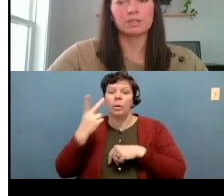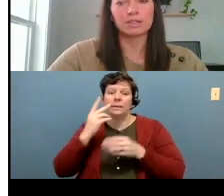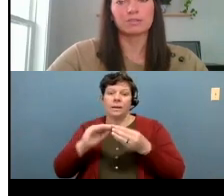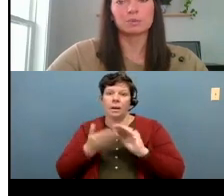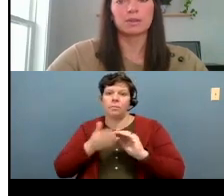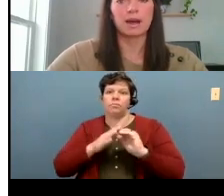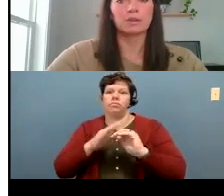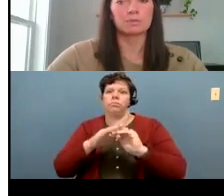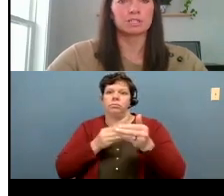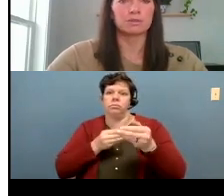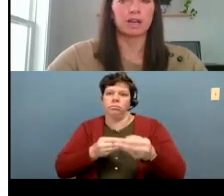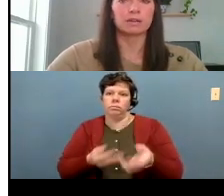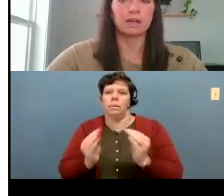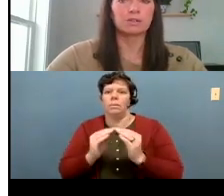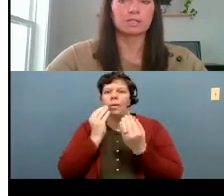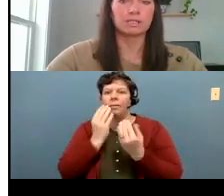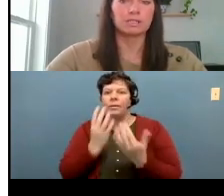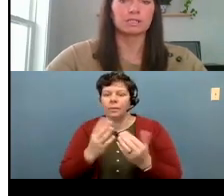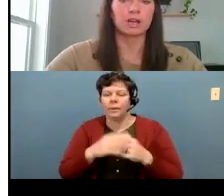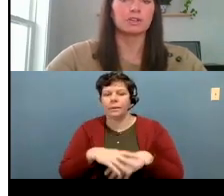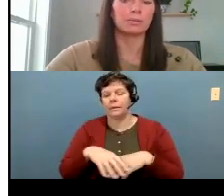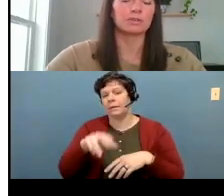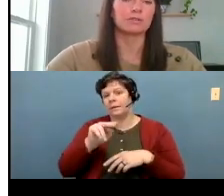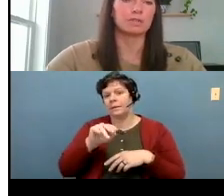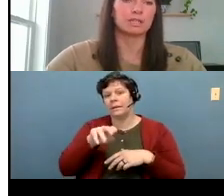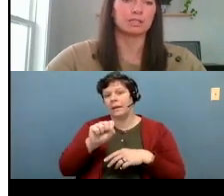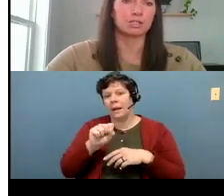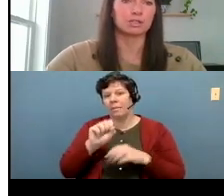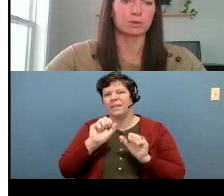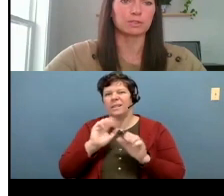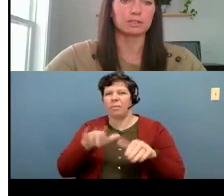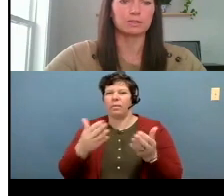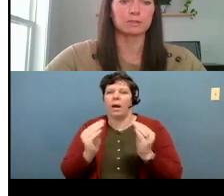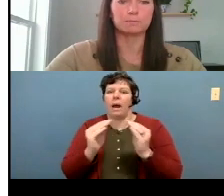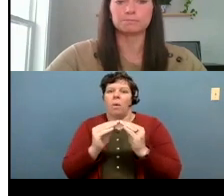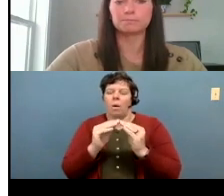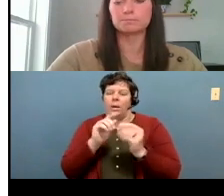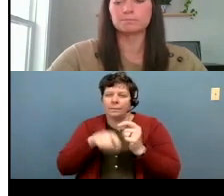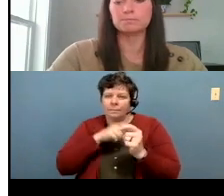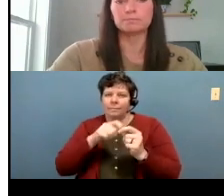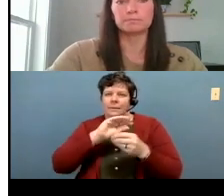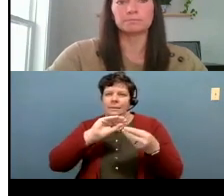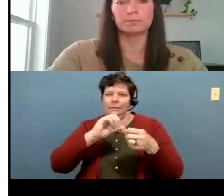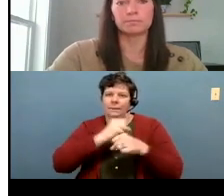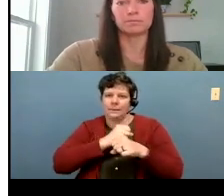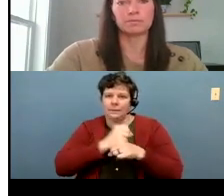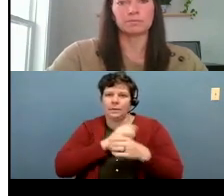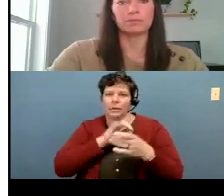And these efforts will allow NamUs to provide better statistics on the numbers of missing Indigenous persons.